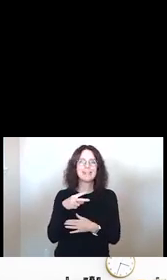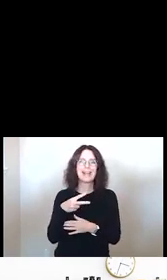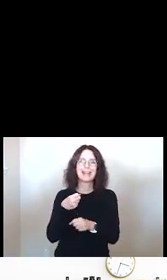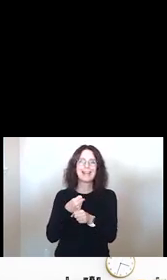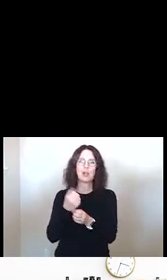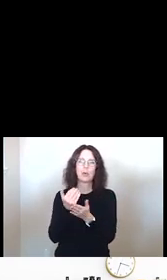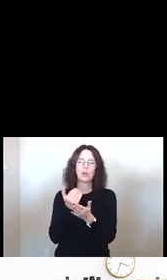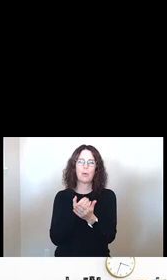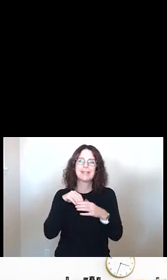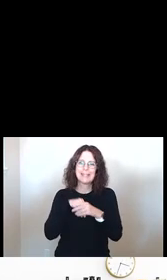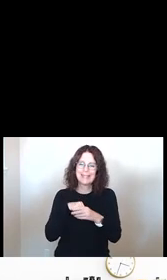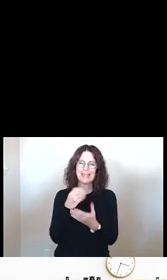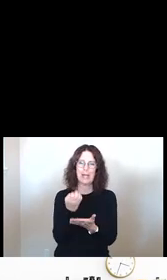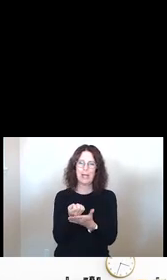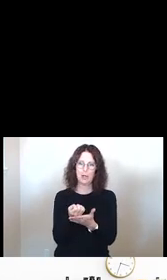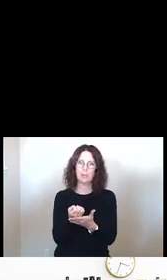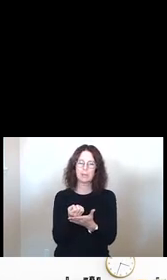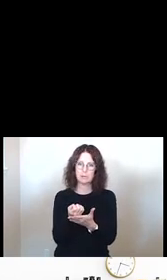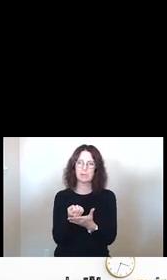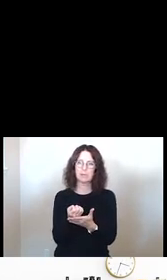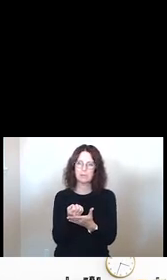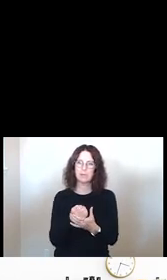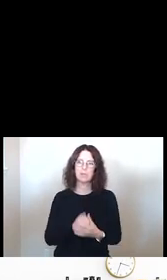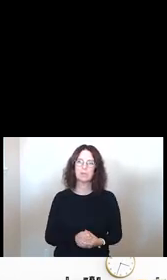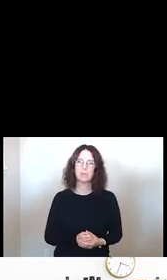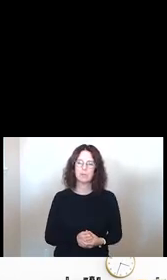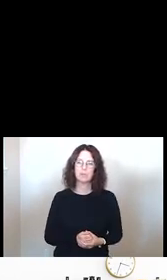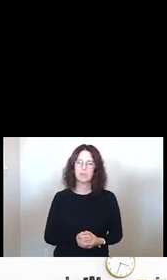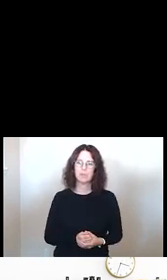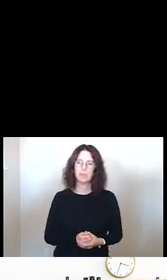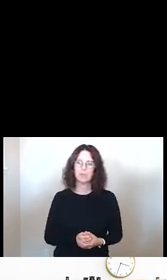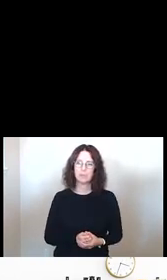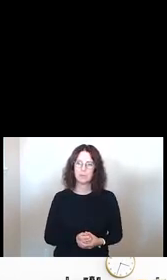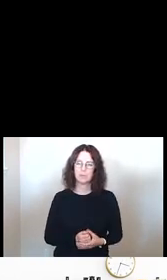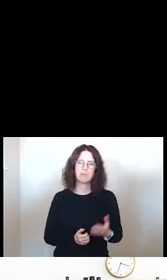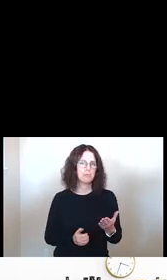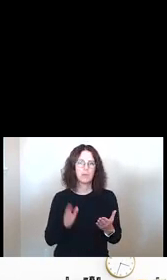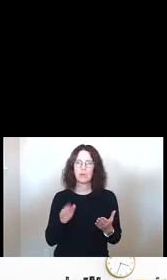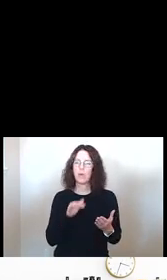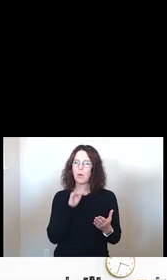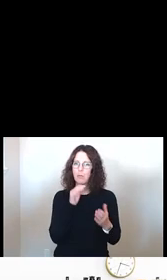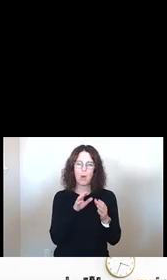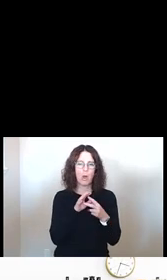does not constrain the students in any stream by taking that